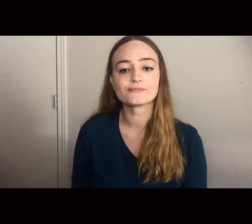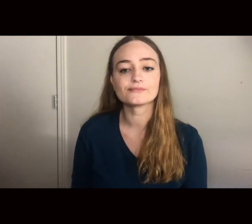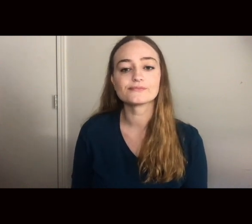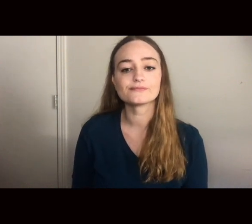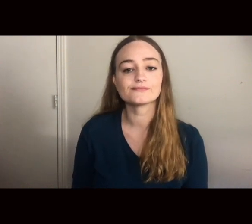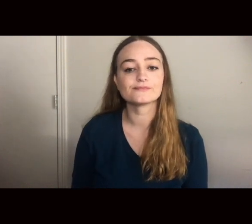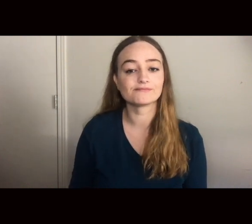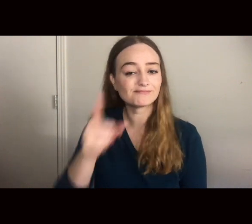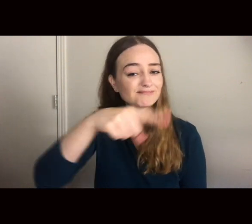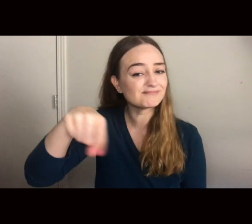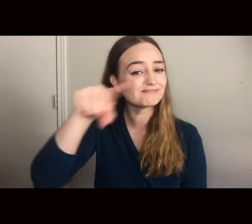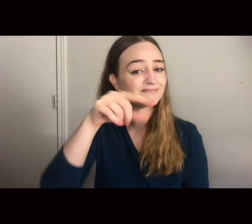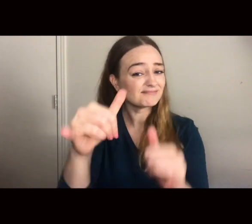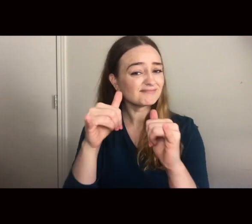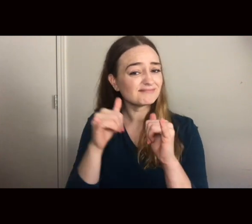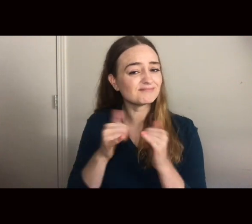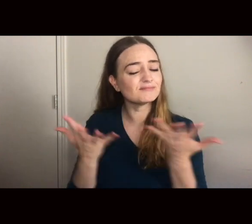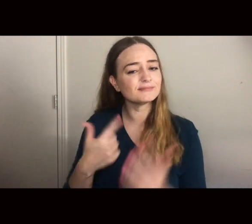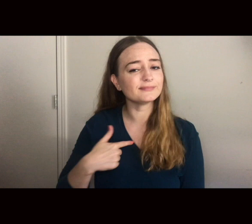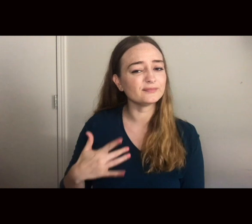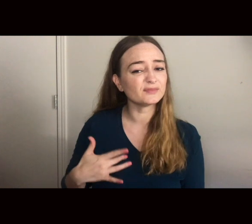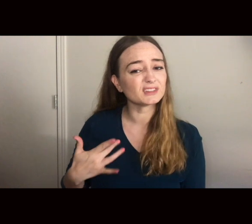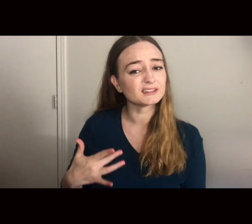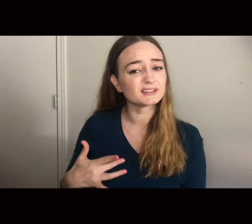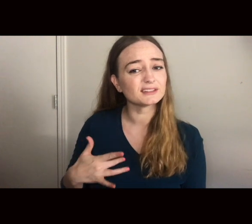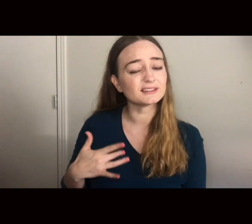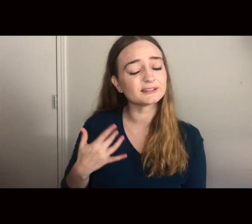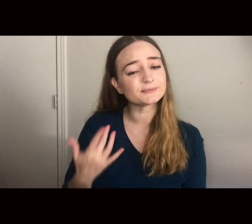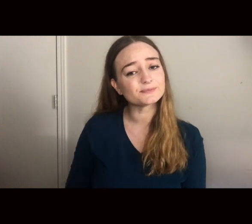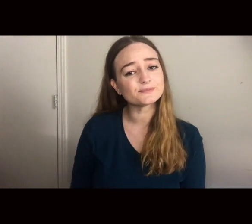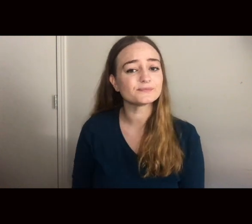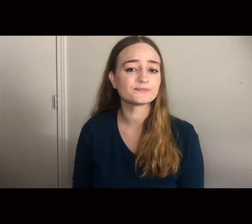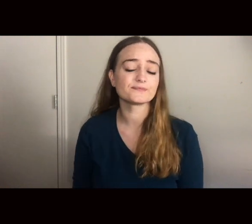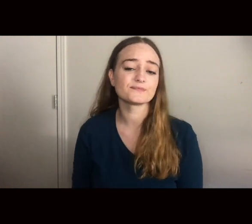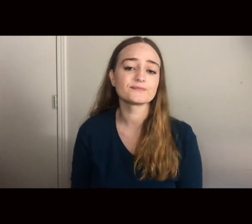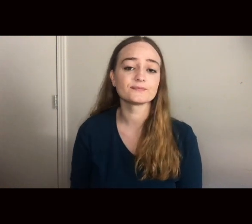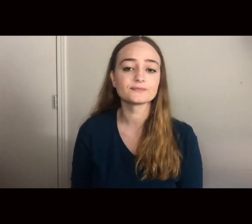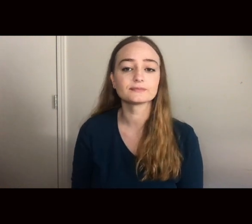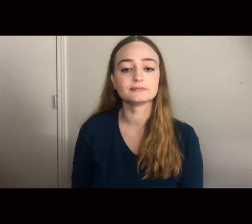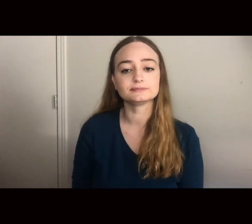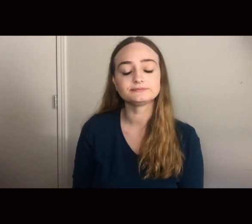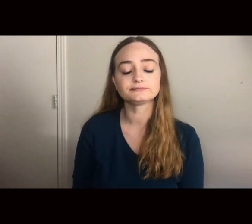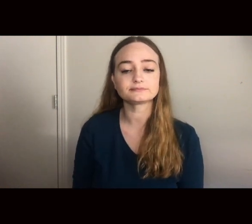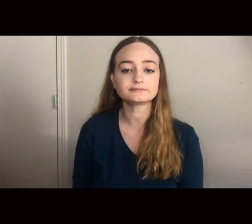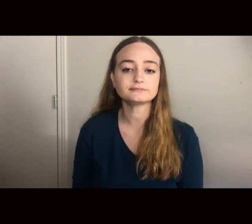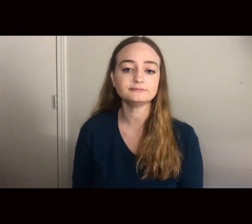hey, is there anybody else who feels this way?